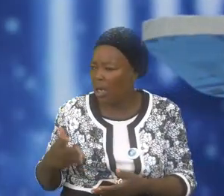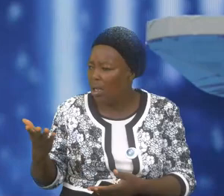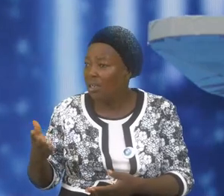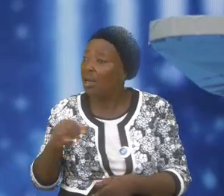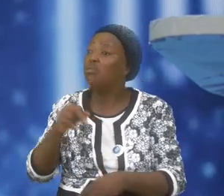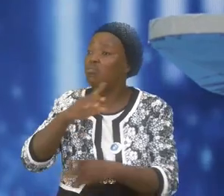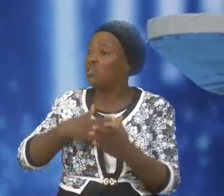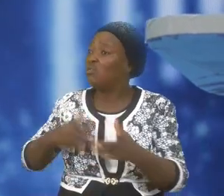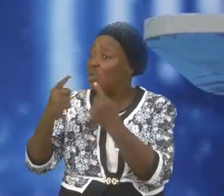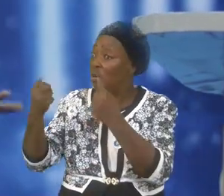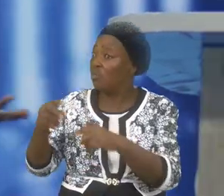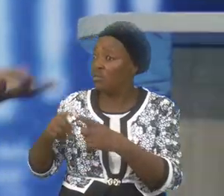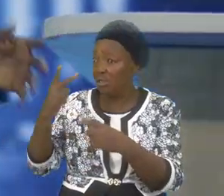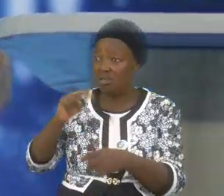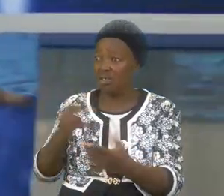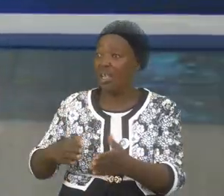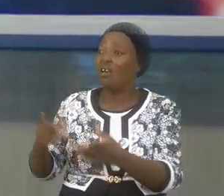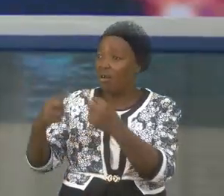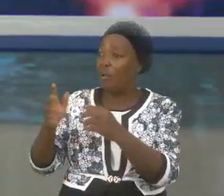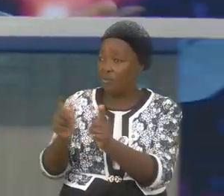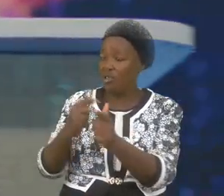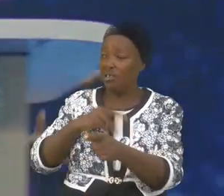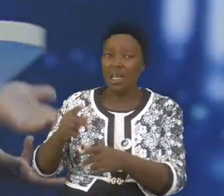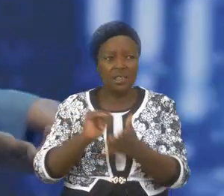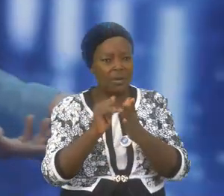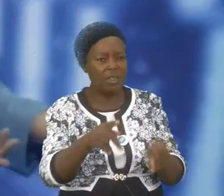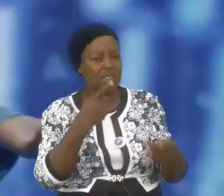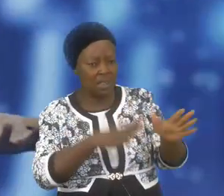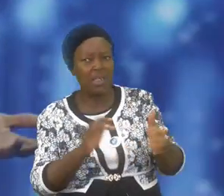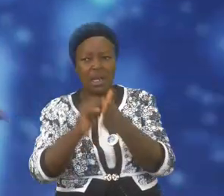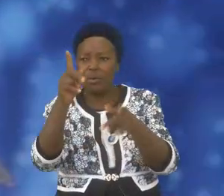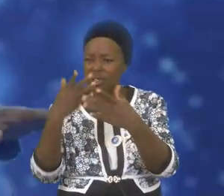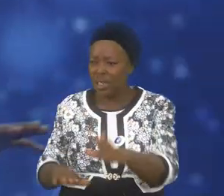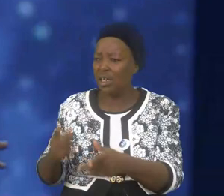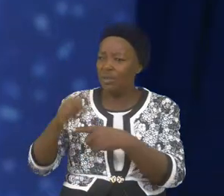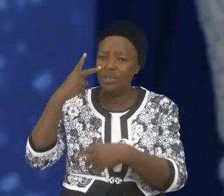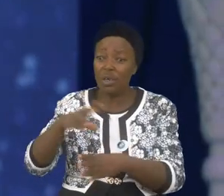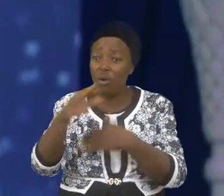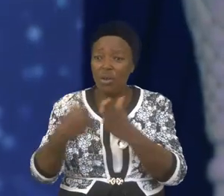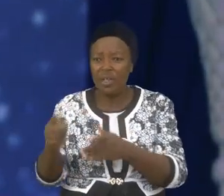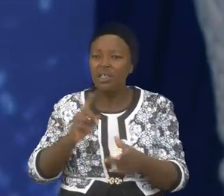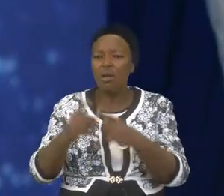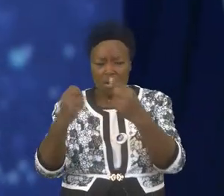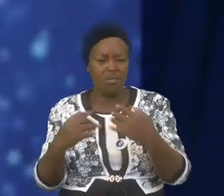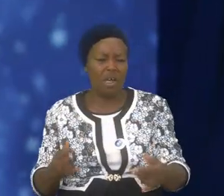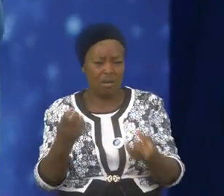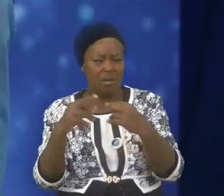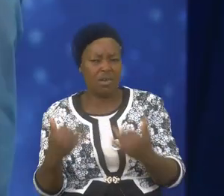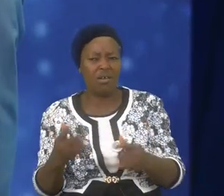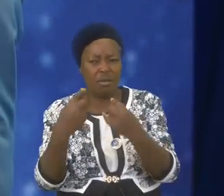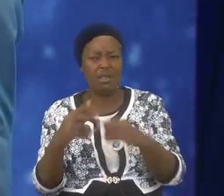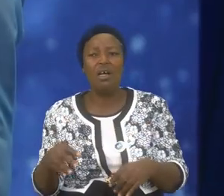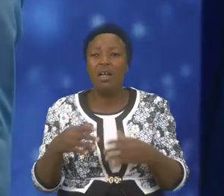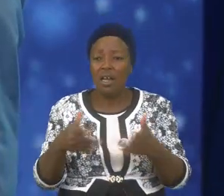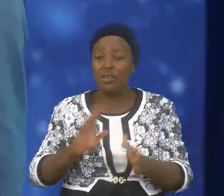you see her. And they're saying, come now, come now. Let's come, let's go together. And then you wake up again. And